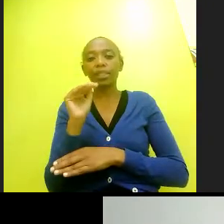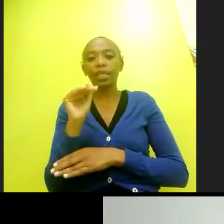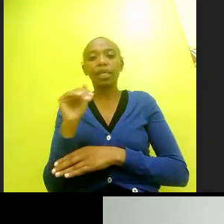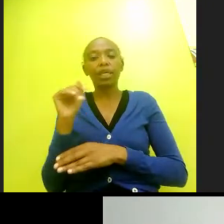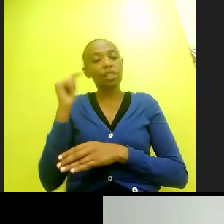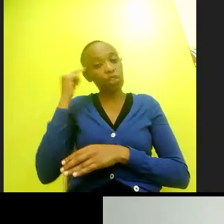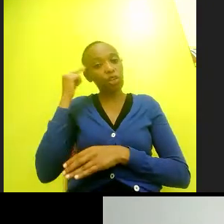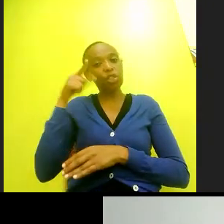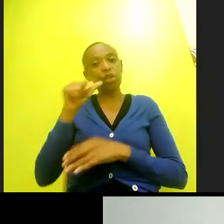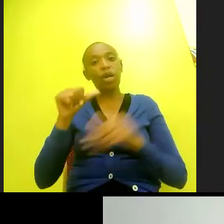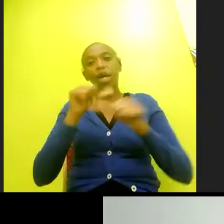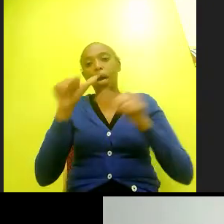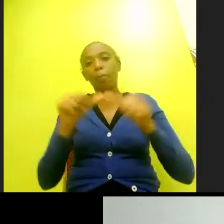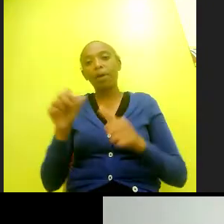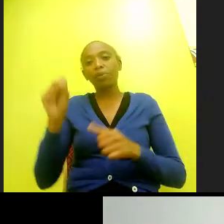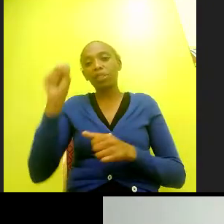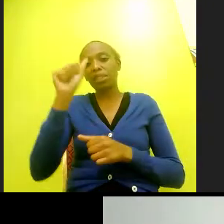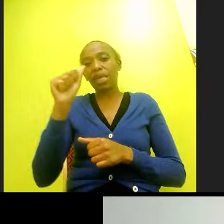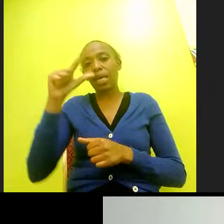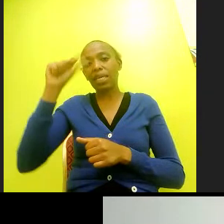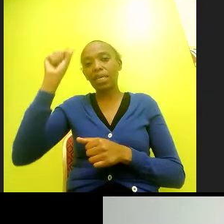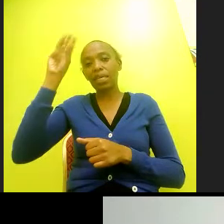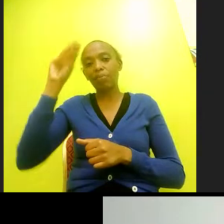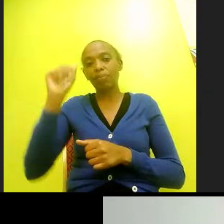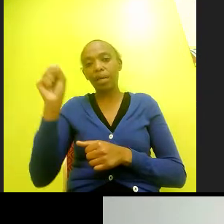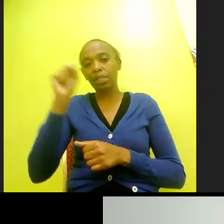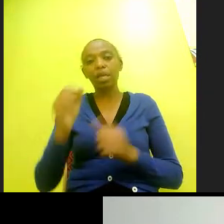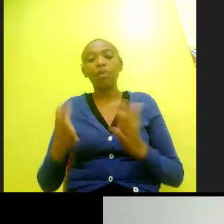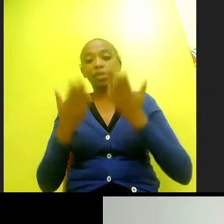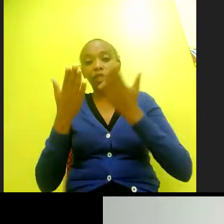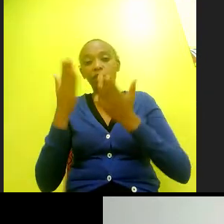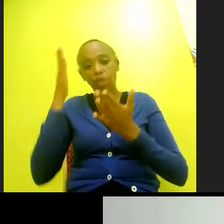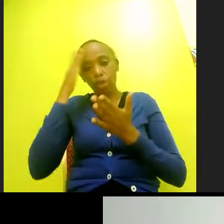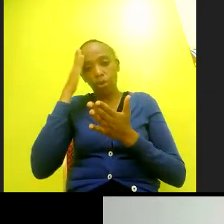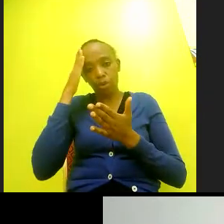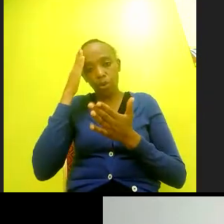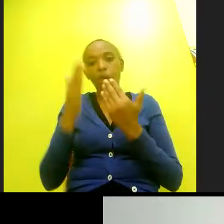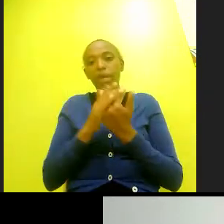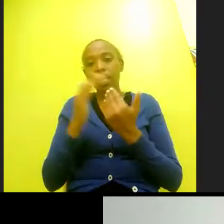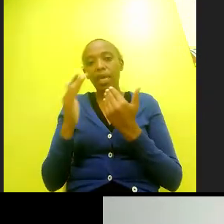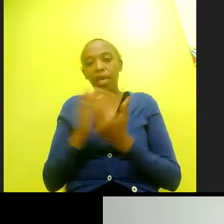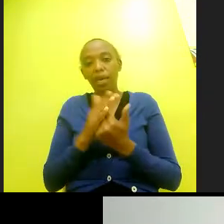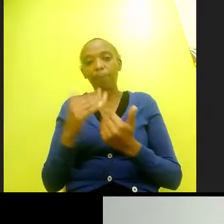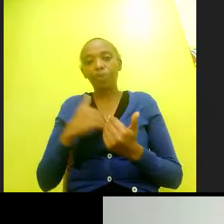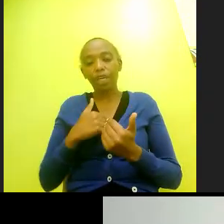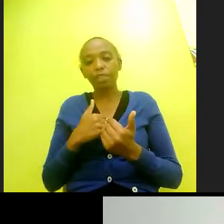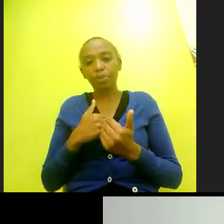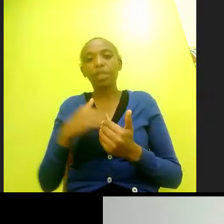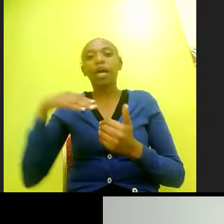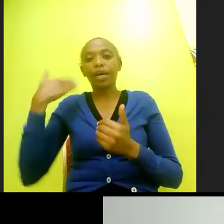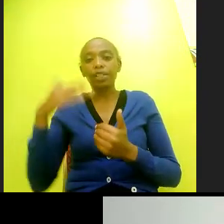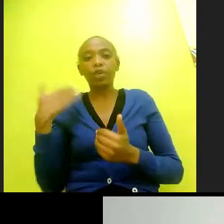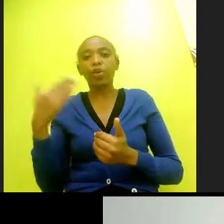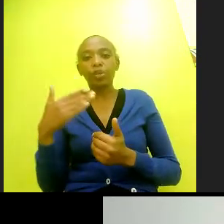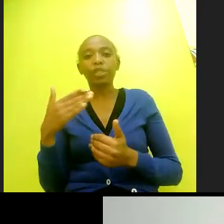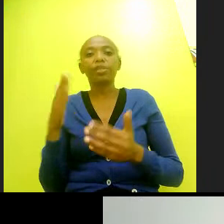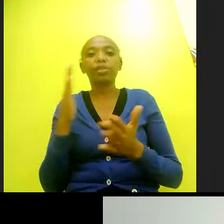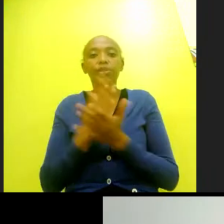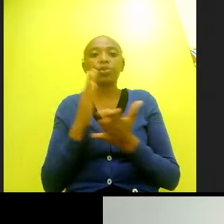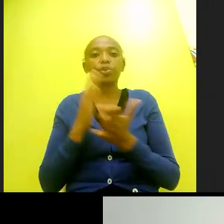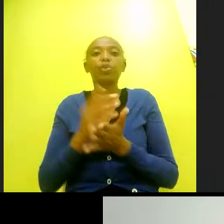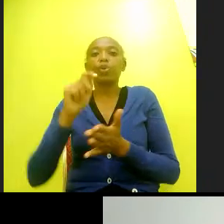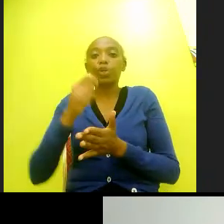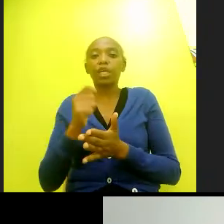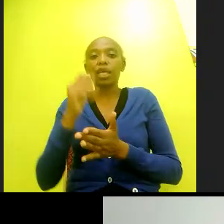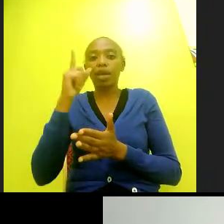around Salima's presentation. Now, we know that care has been and has always been actually key and one of the